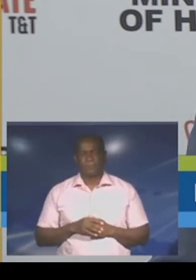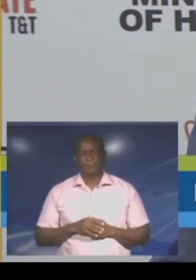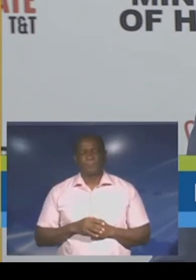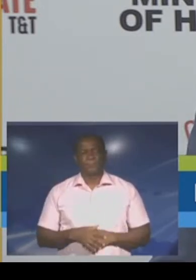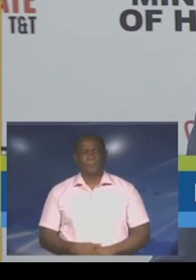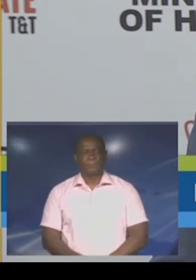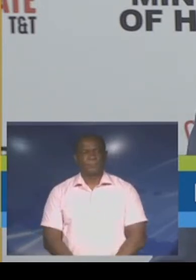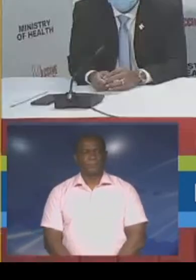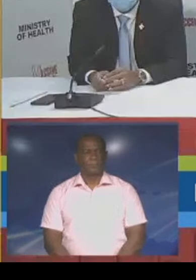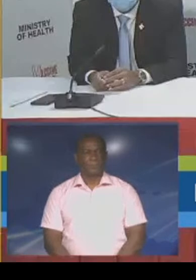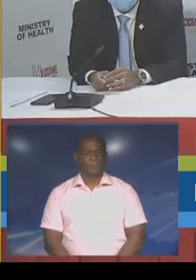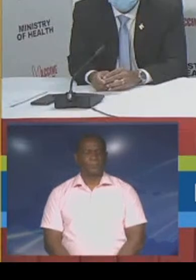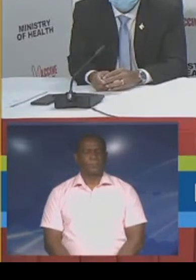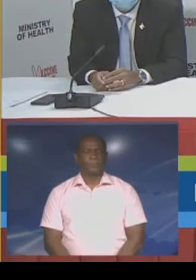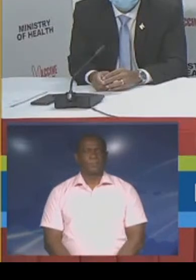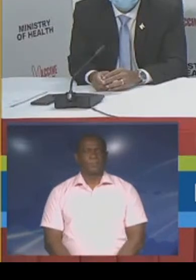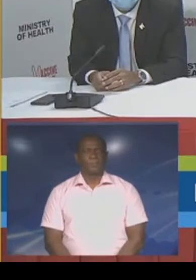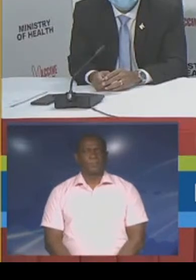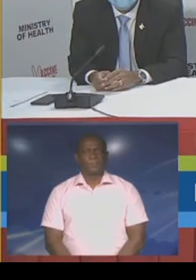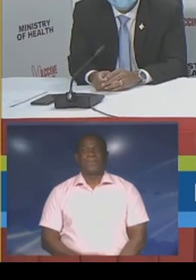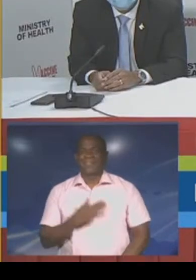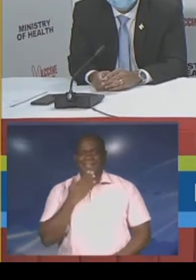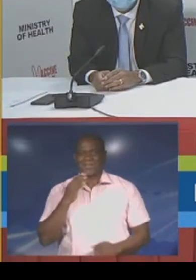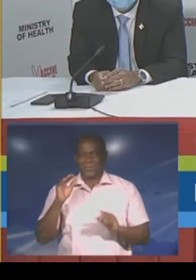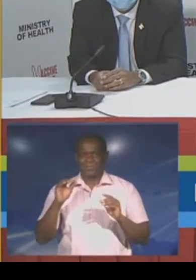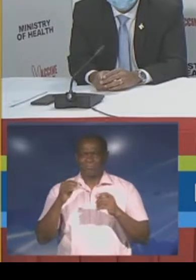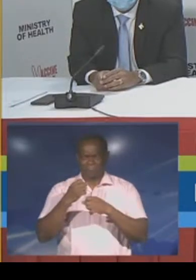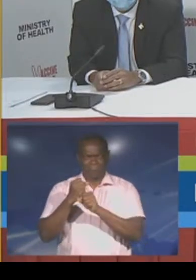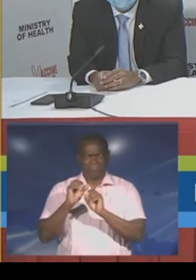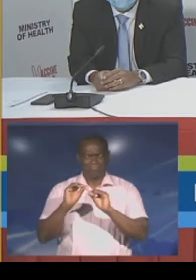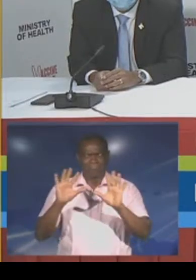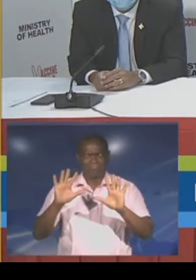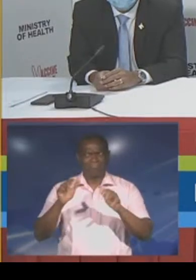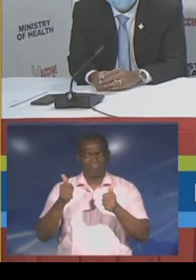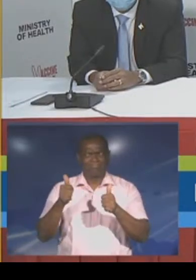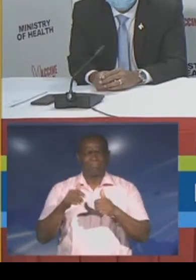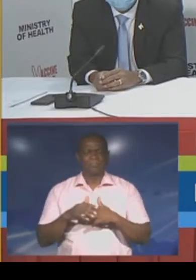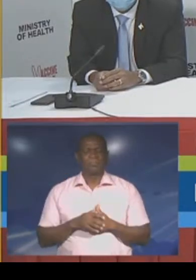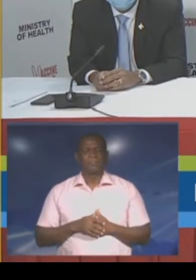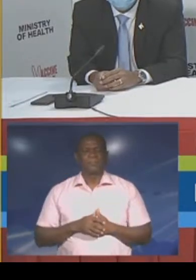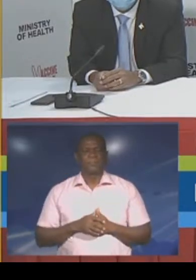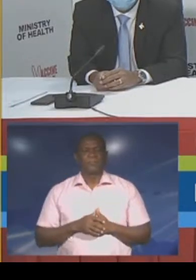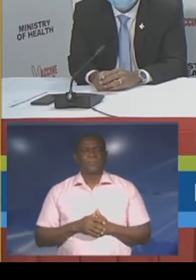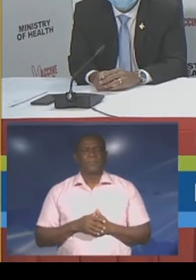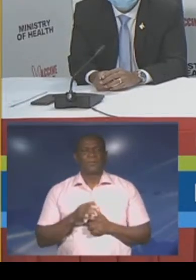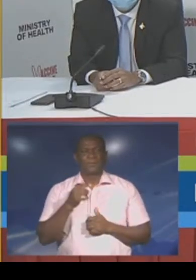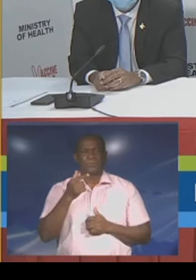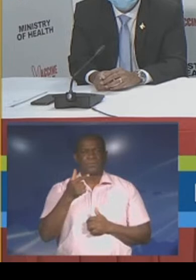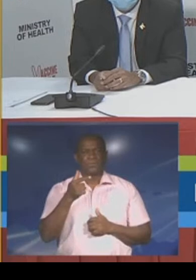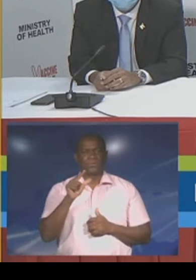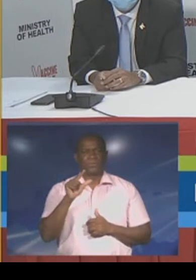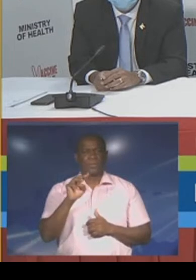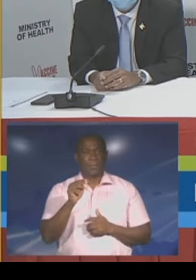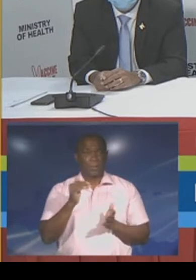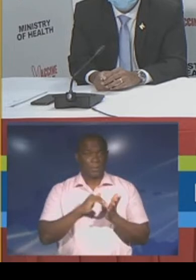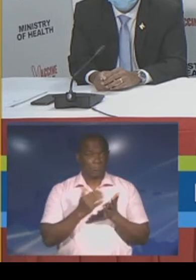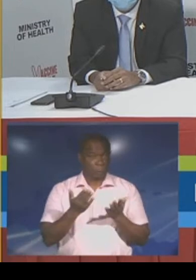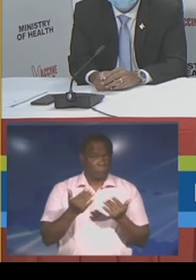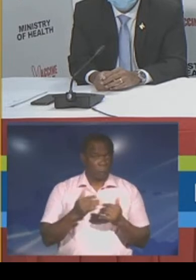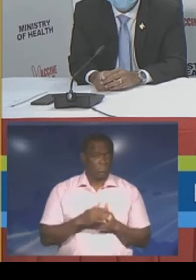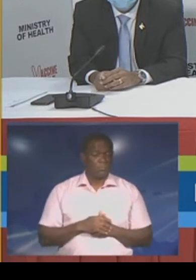Thanks. Thank you very much for that clarification and the question. Guardian Media Limited, your question,